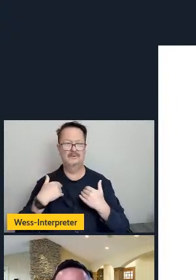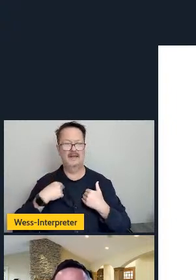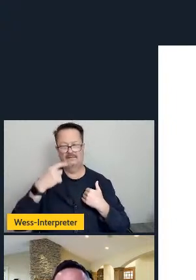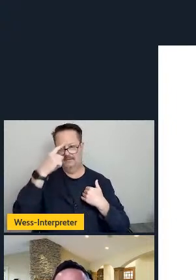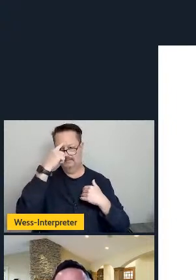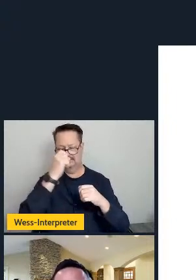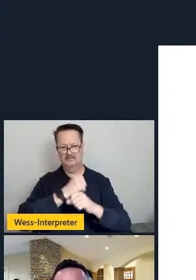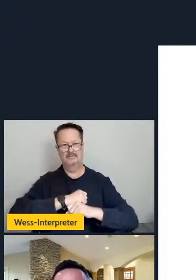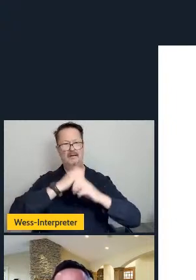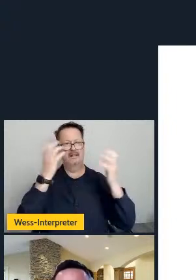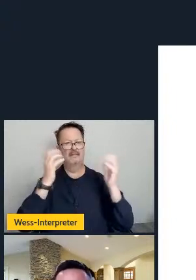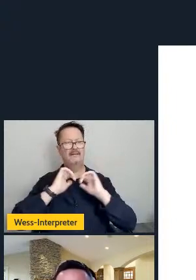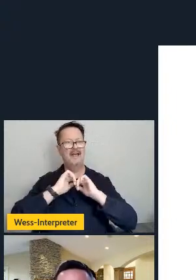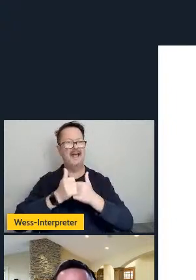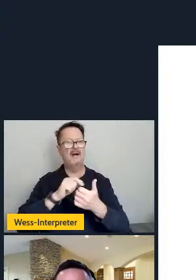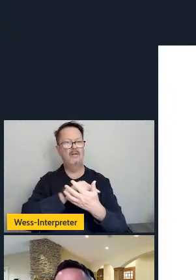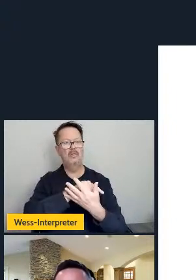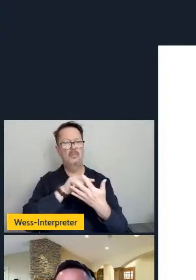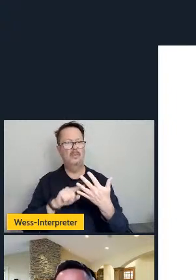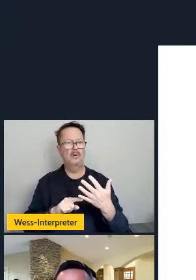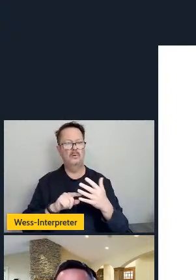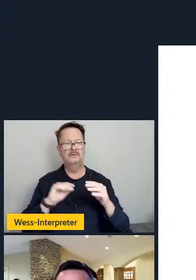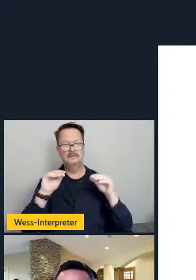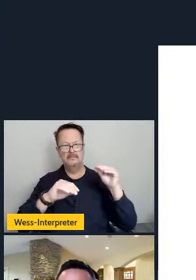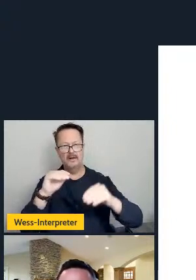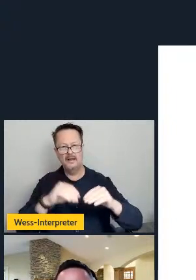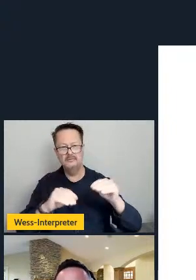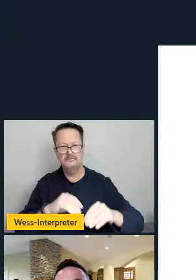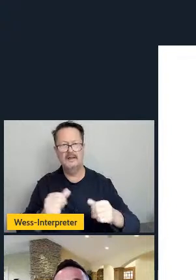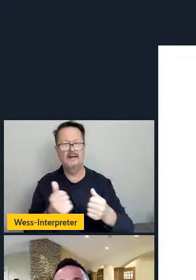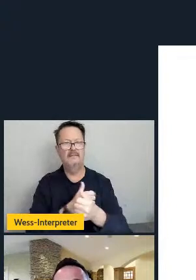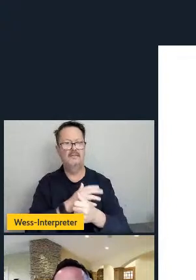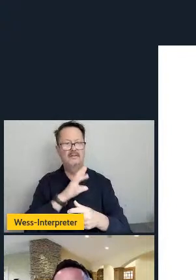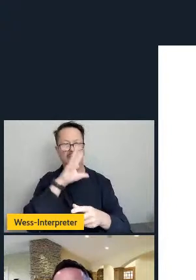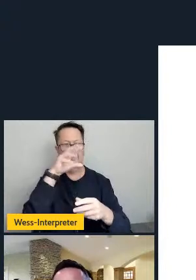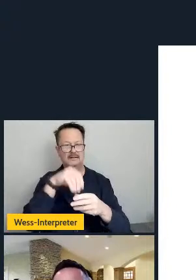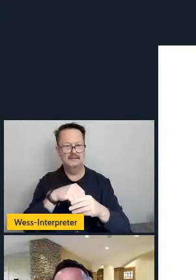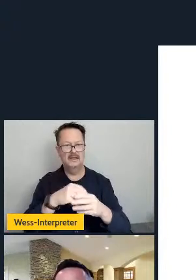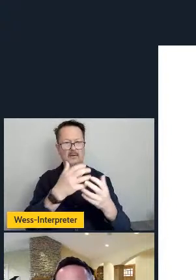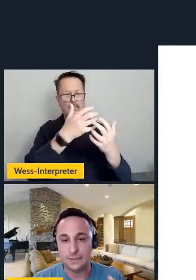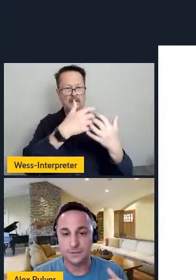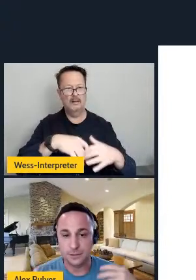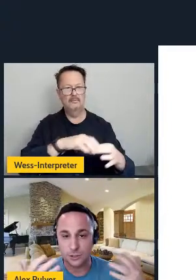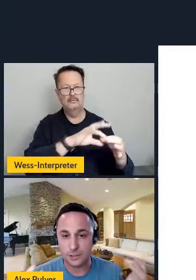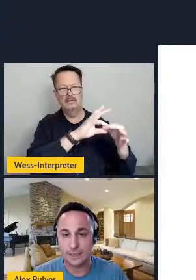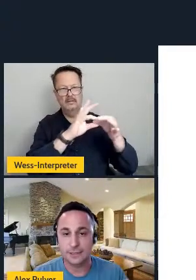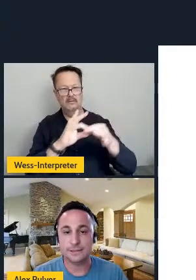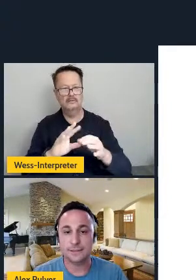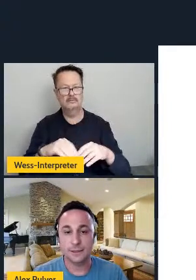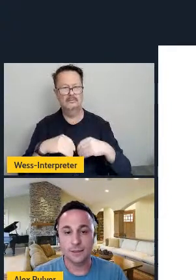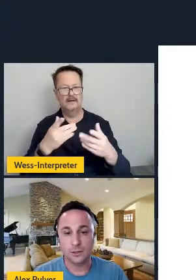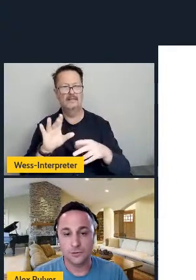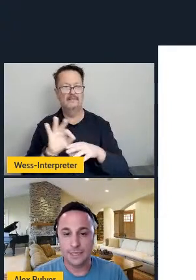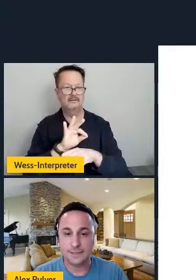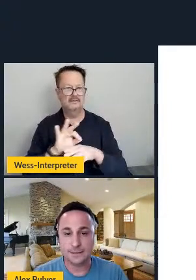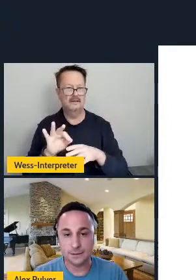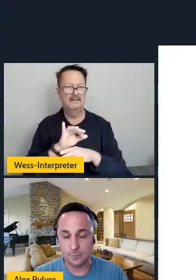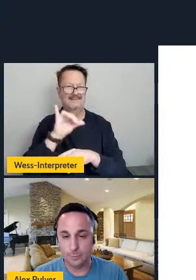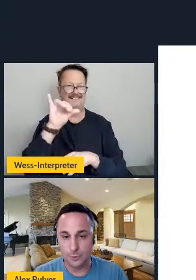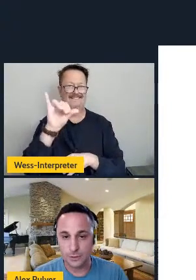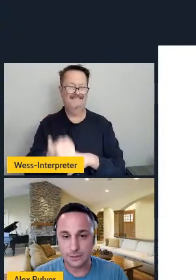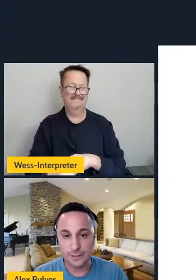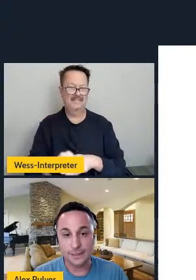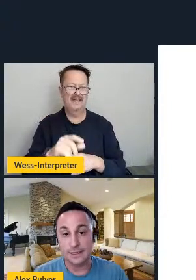of how all of those different repositories and whatever they contain come together to provide the functionality of that